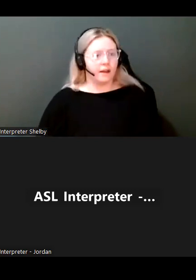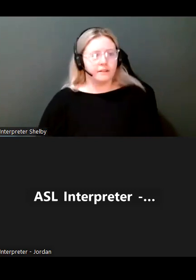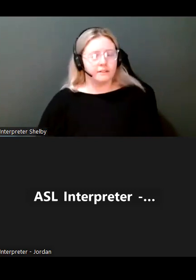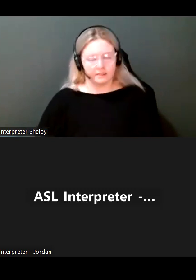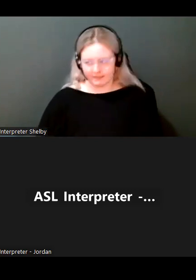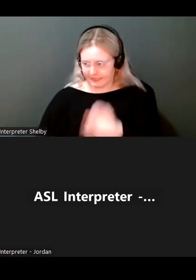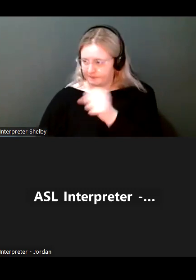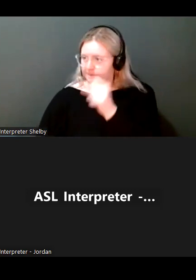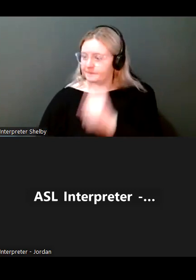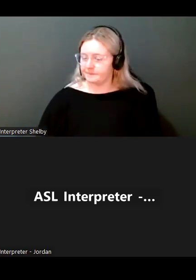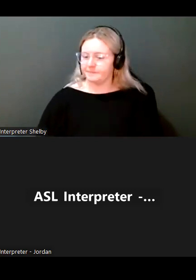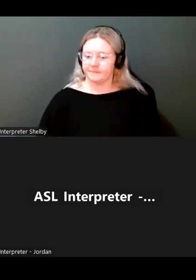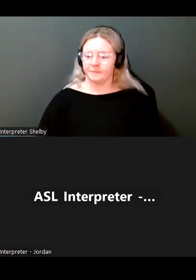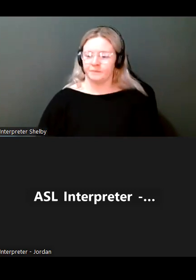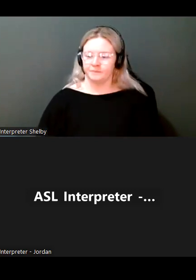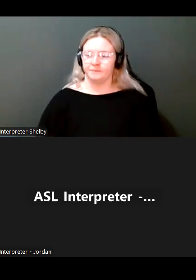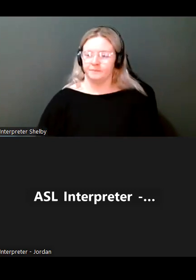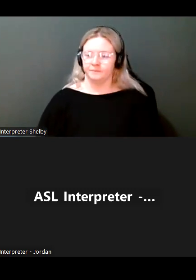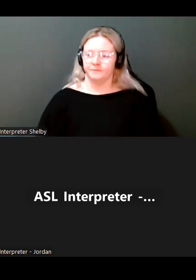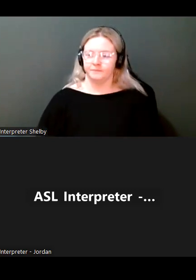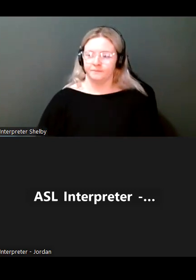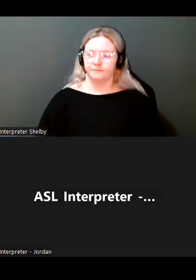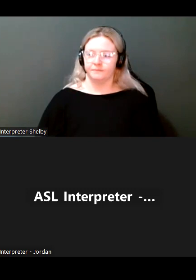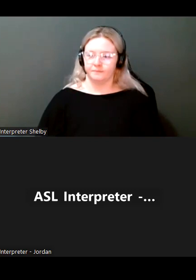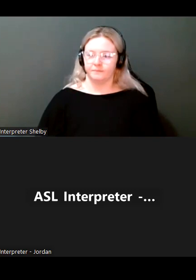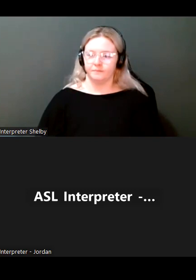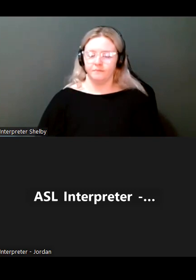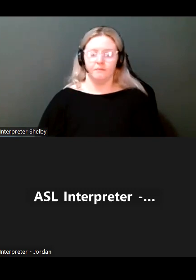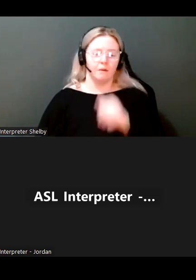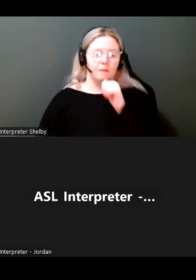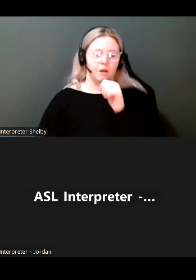Yep. Yeah. Now I can't speak for